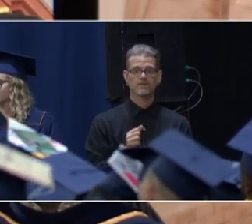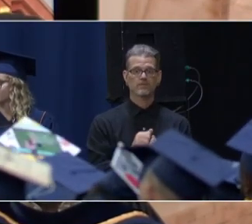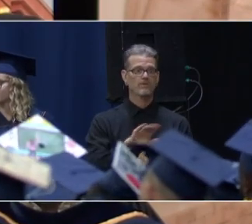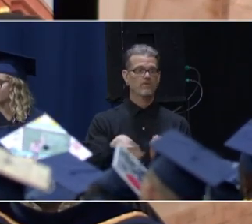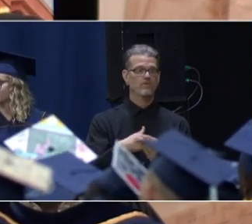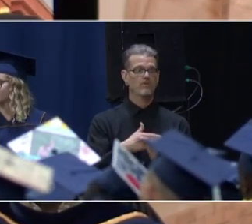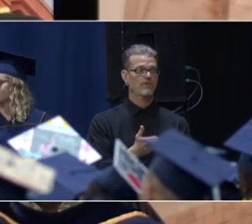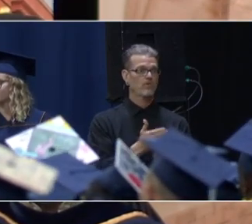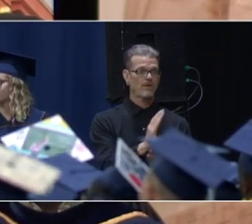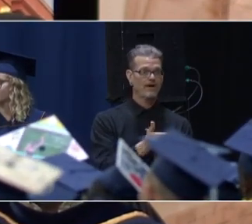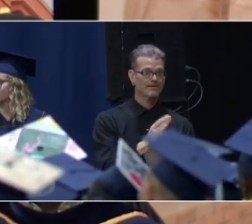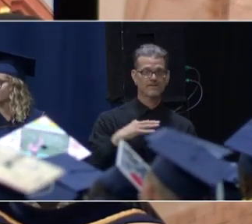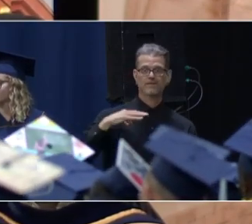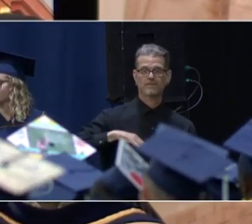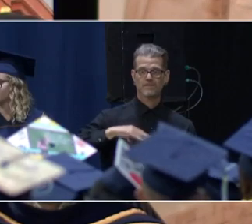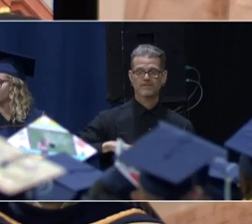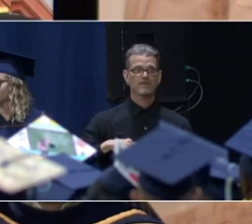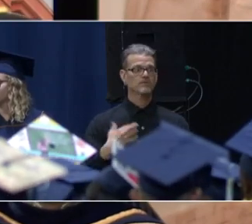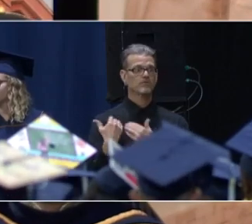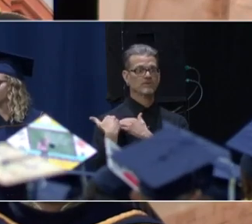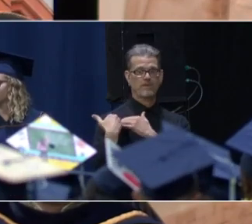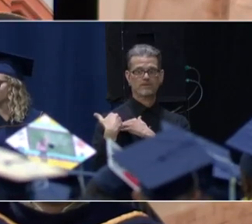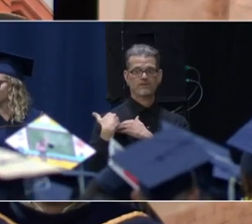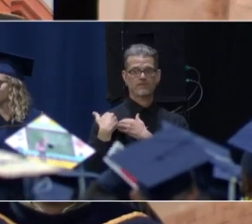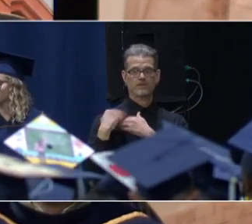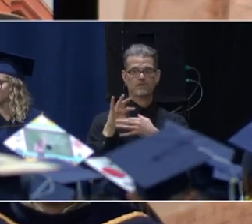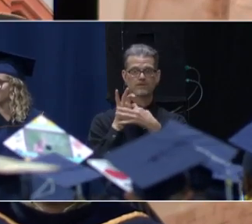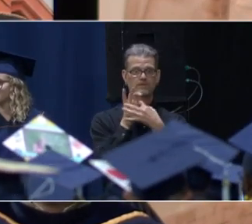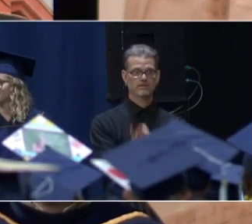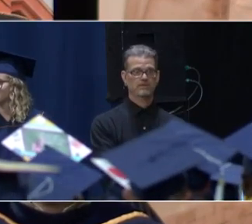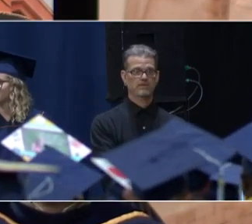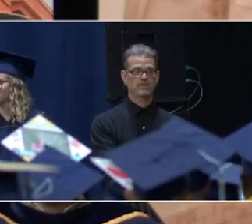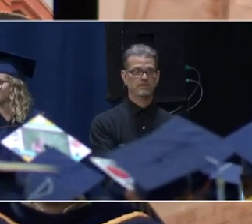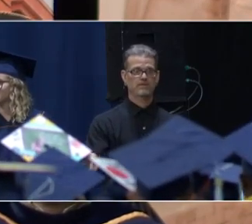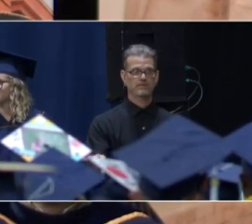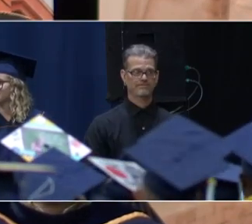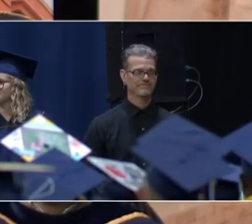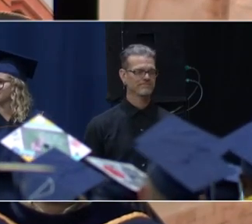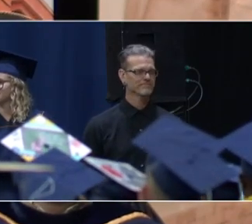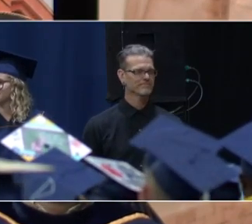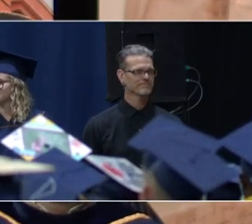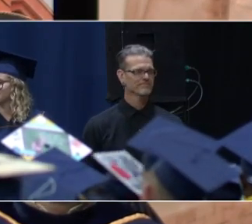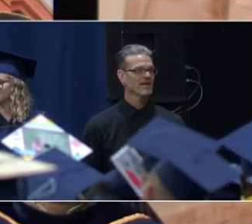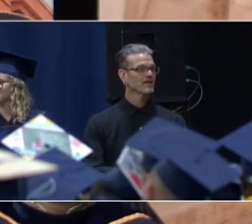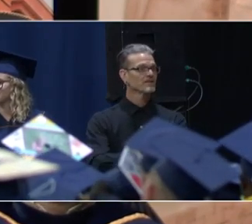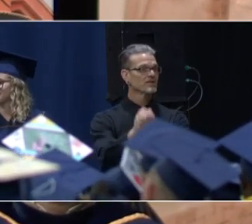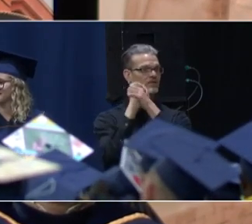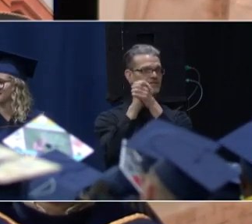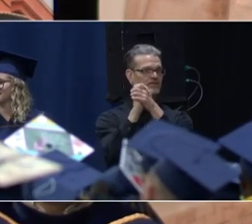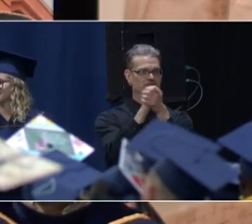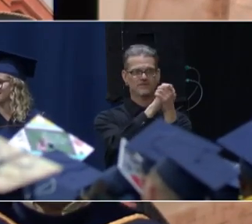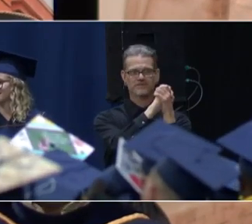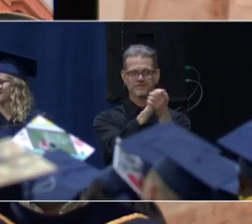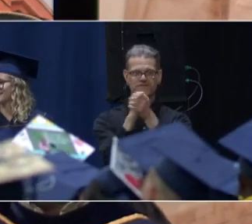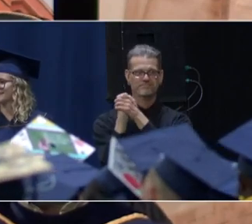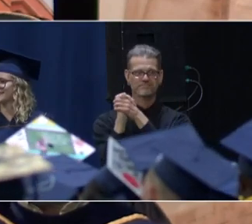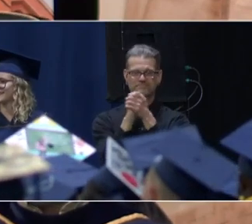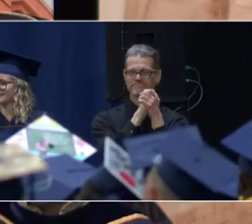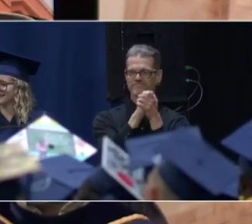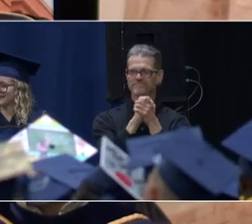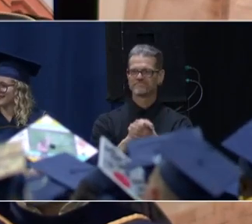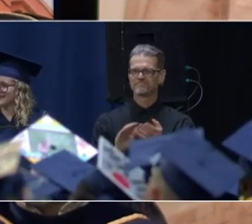rights, privileges, and responsibilities pertaining to this degree. Congratulations.